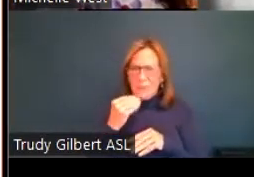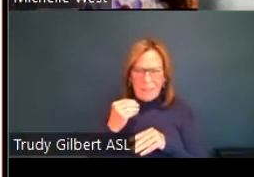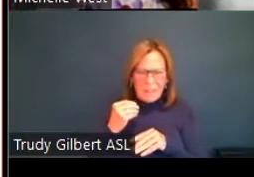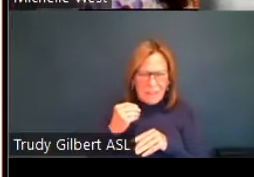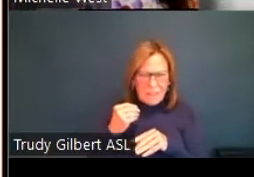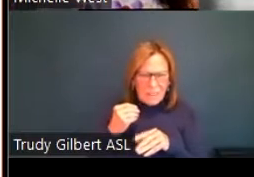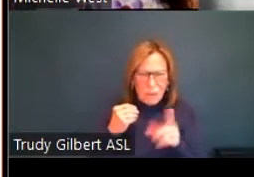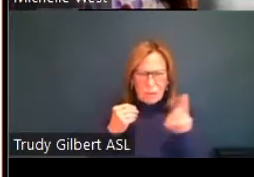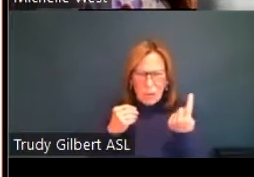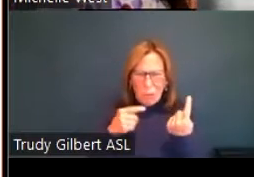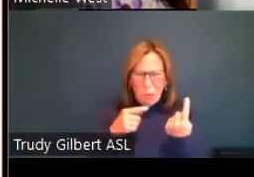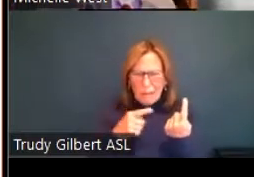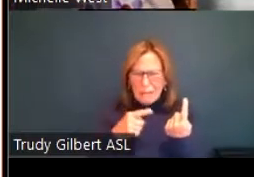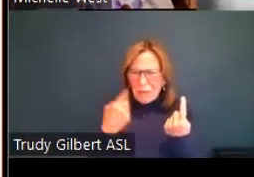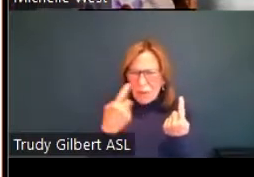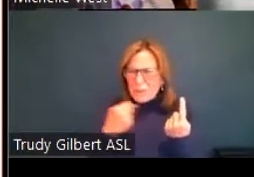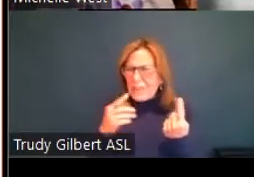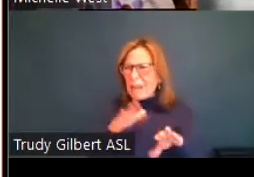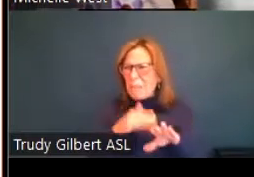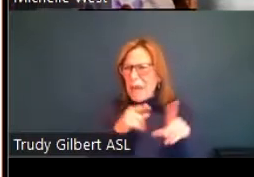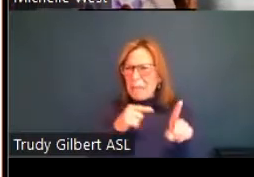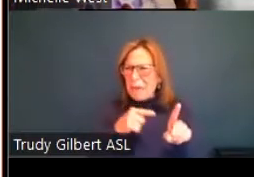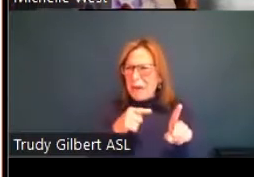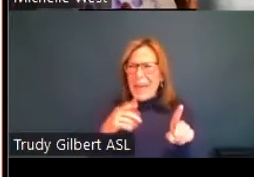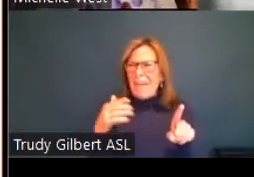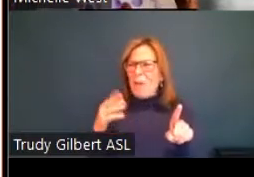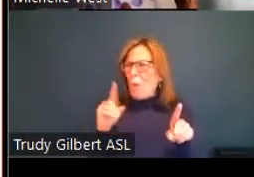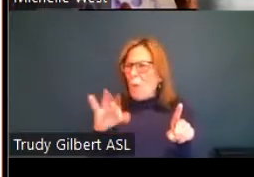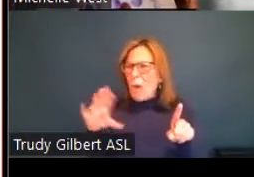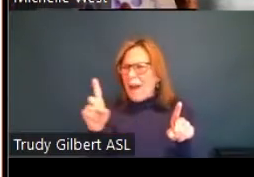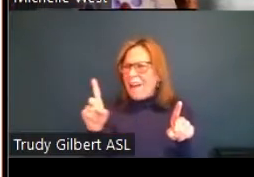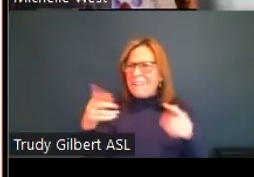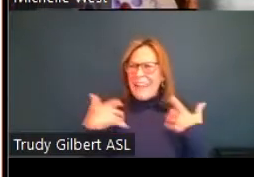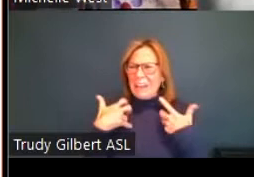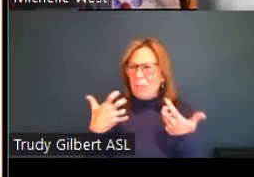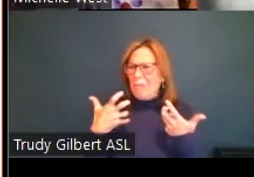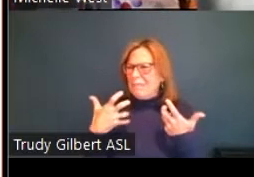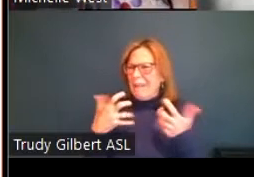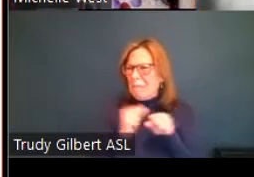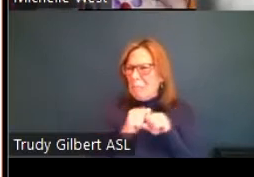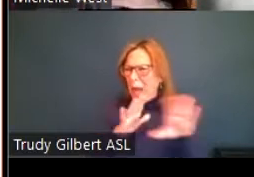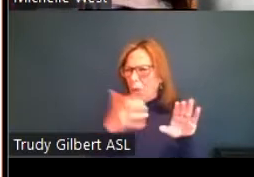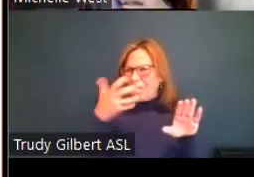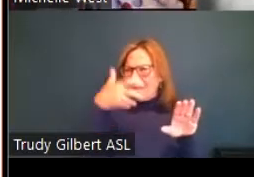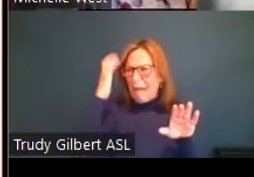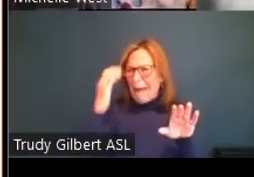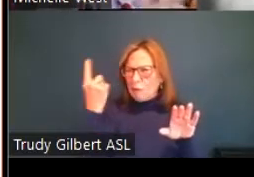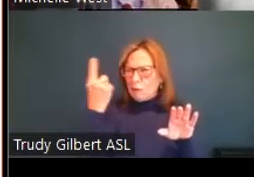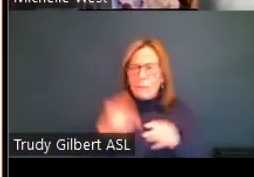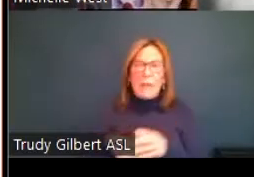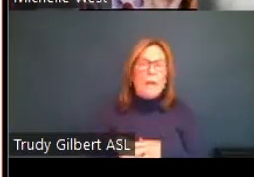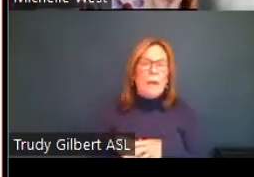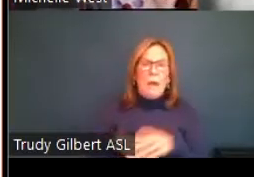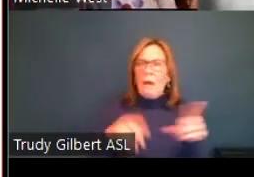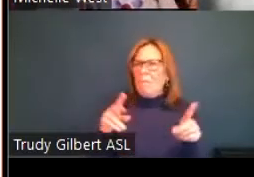wild animal on it, like a mountain lion or something. And for a second glance, it's too